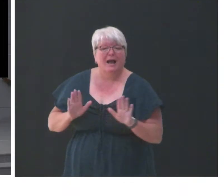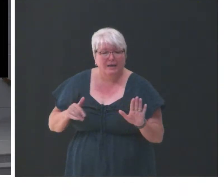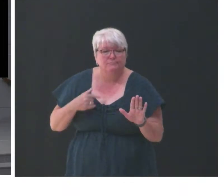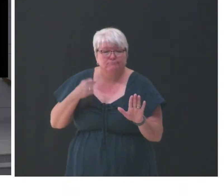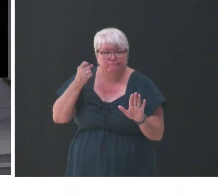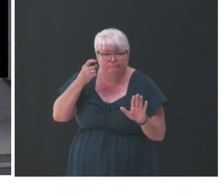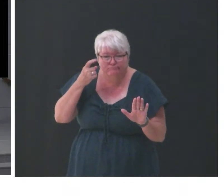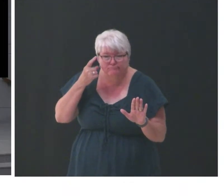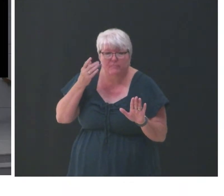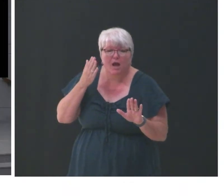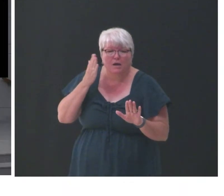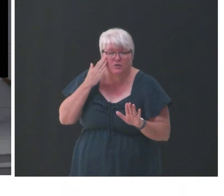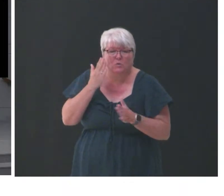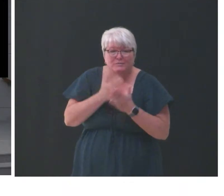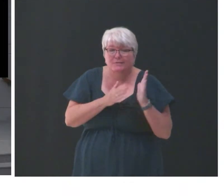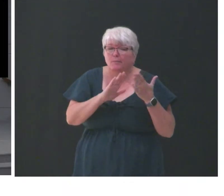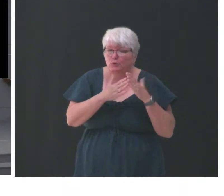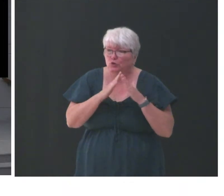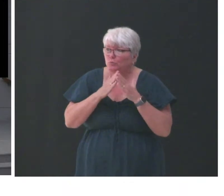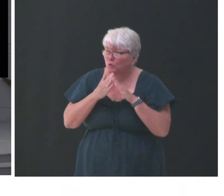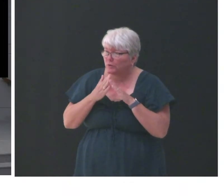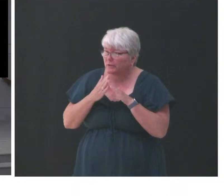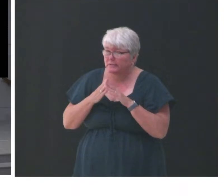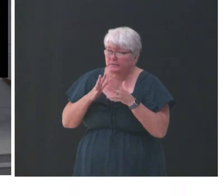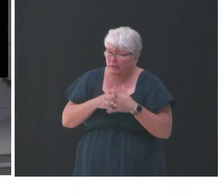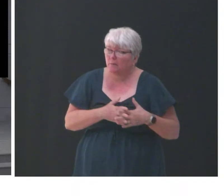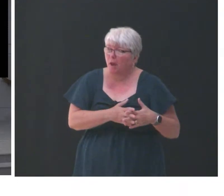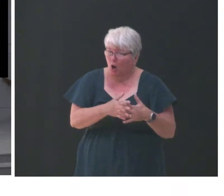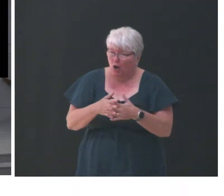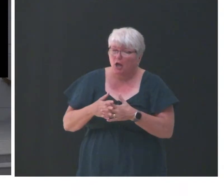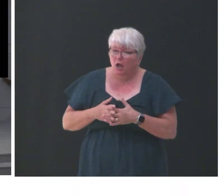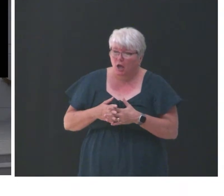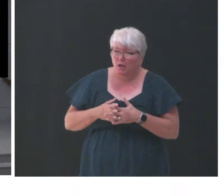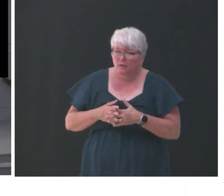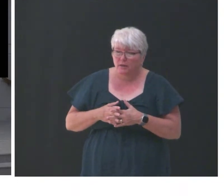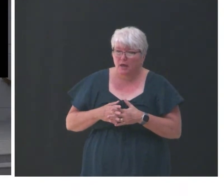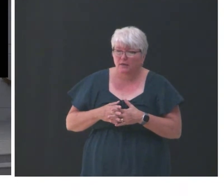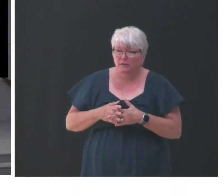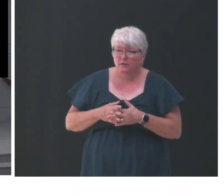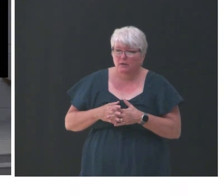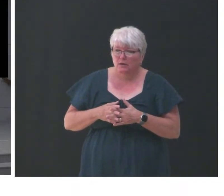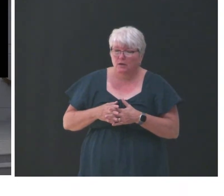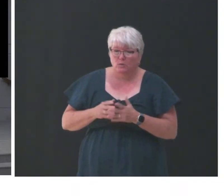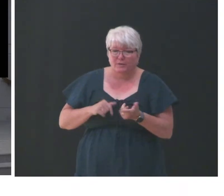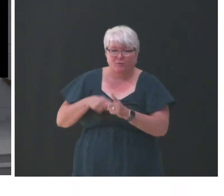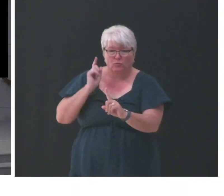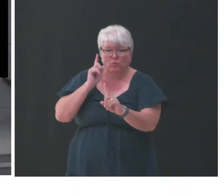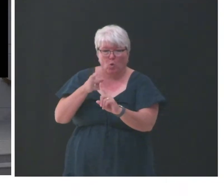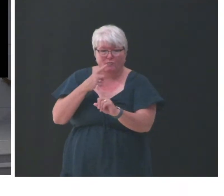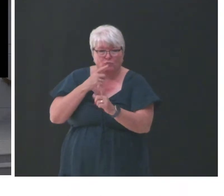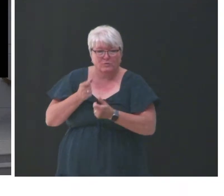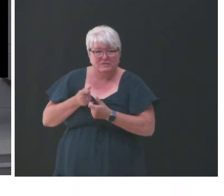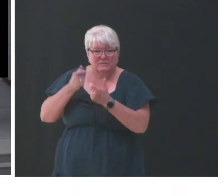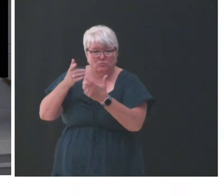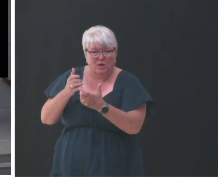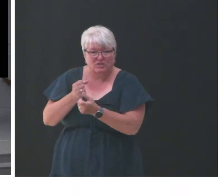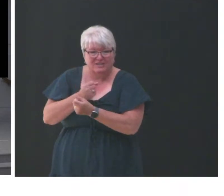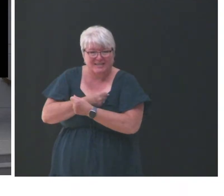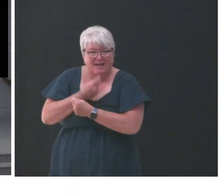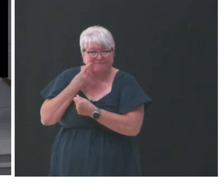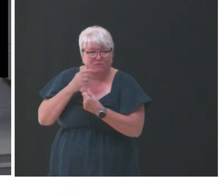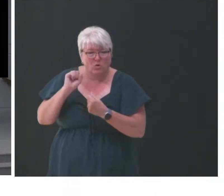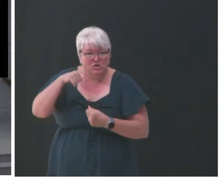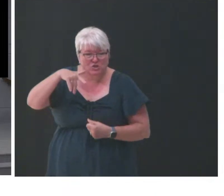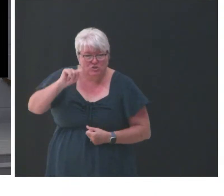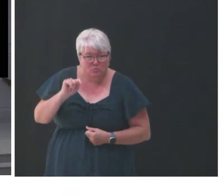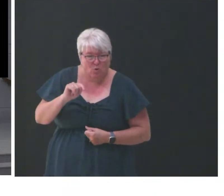know that there are communities in America that would understand what it means for someone to express love to a sport or